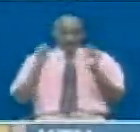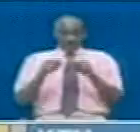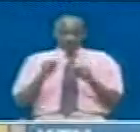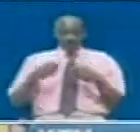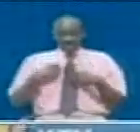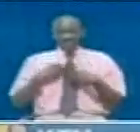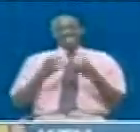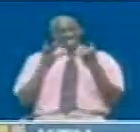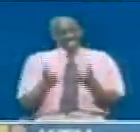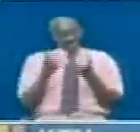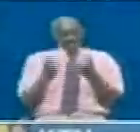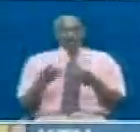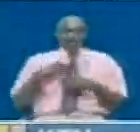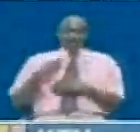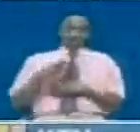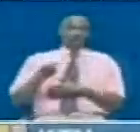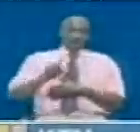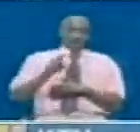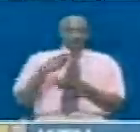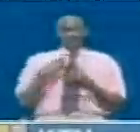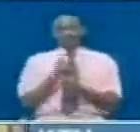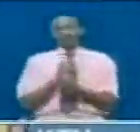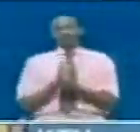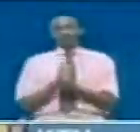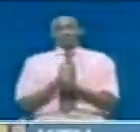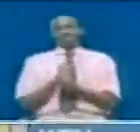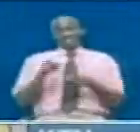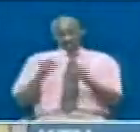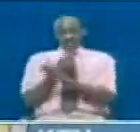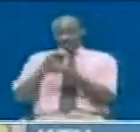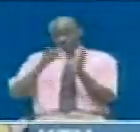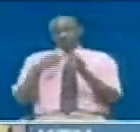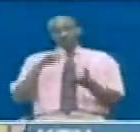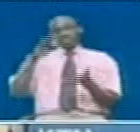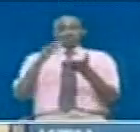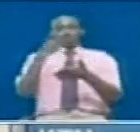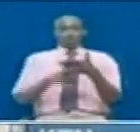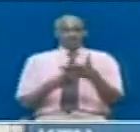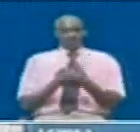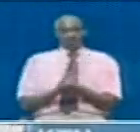hard-pressed to increase revenue and look for innovative ways to cut costs.